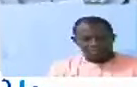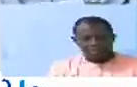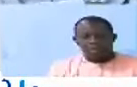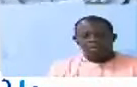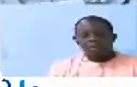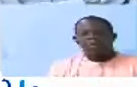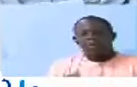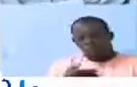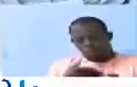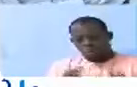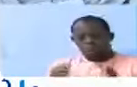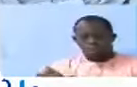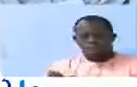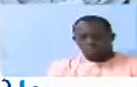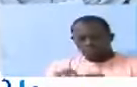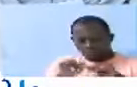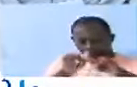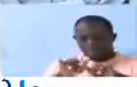just the way we stayed there,